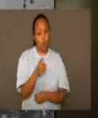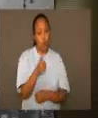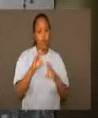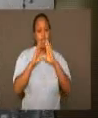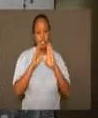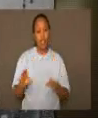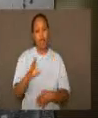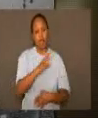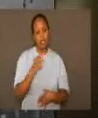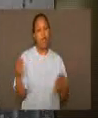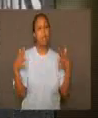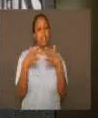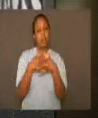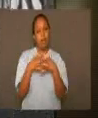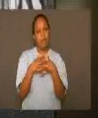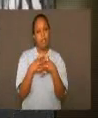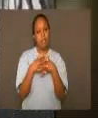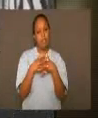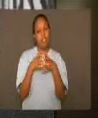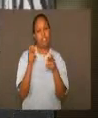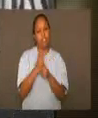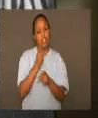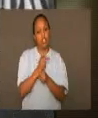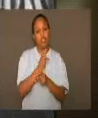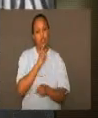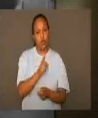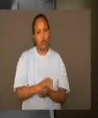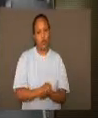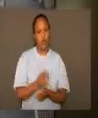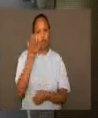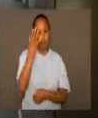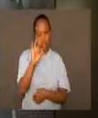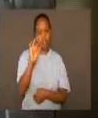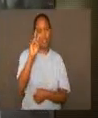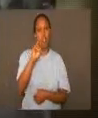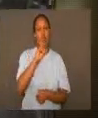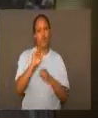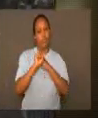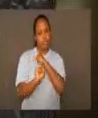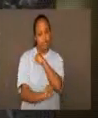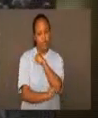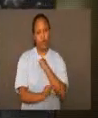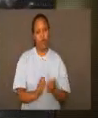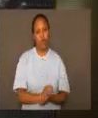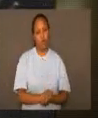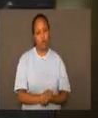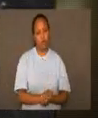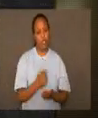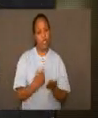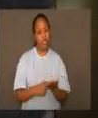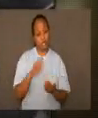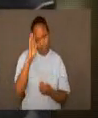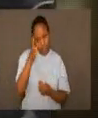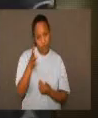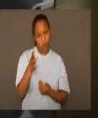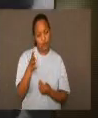and cooperation in the world, was founded in 1920. It was created as